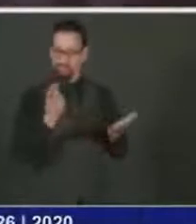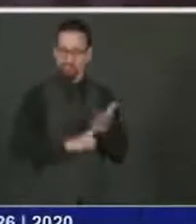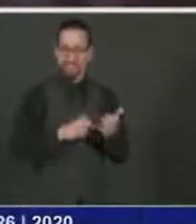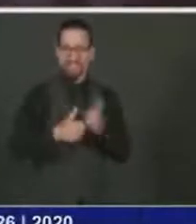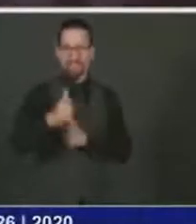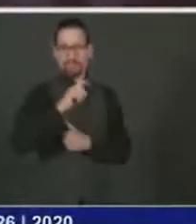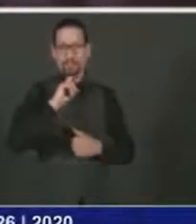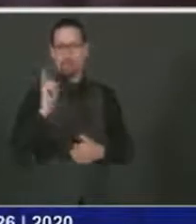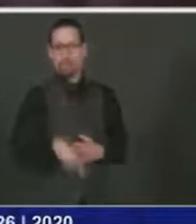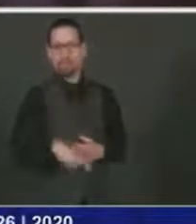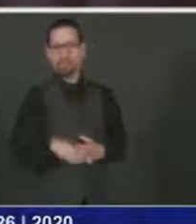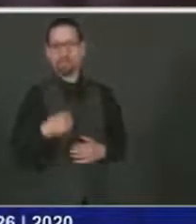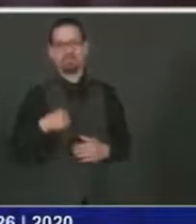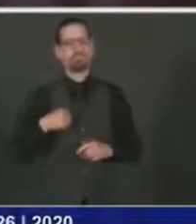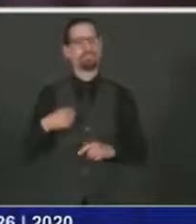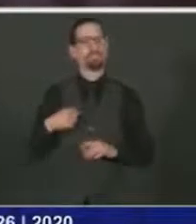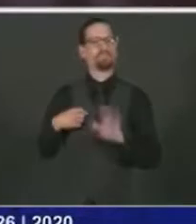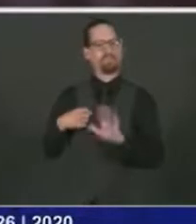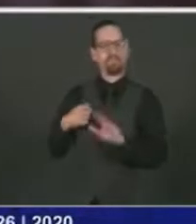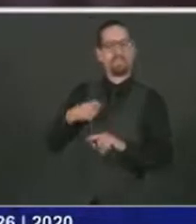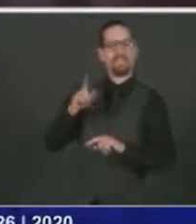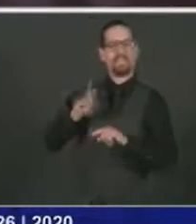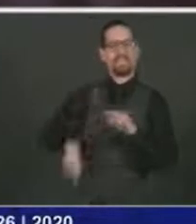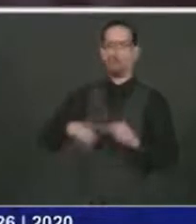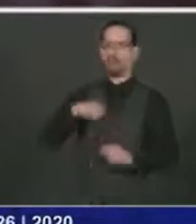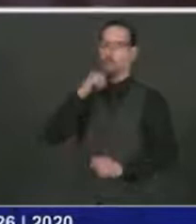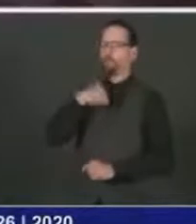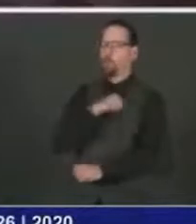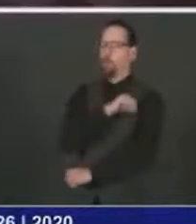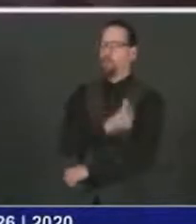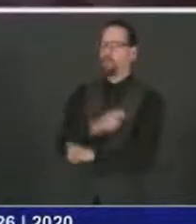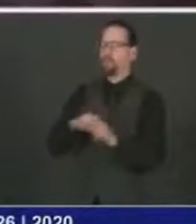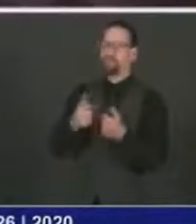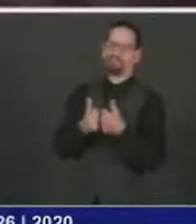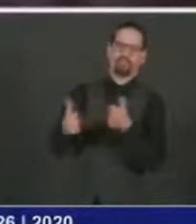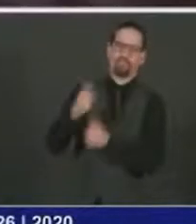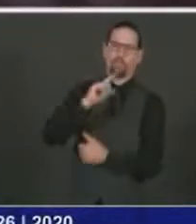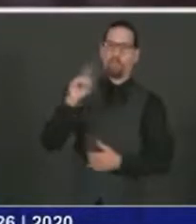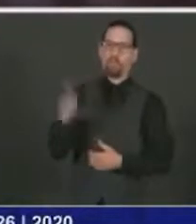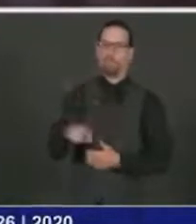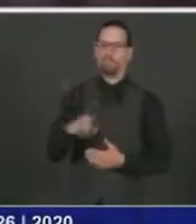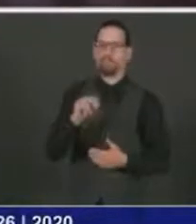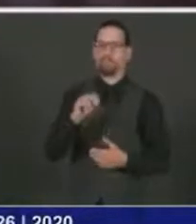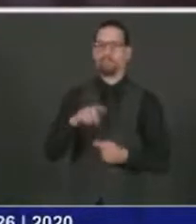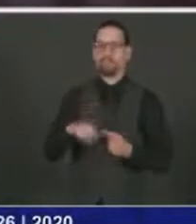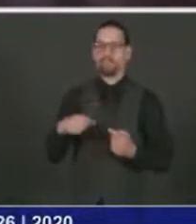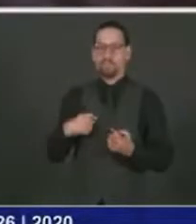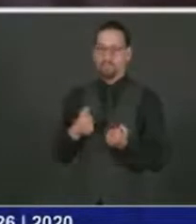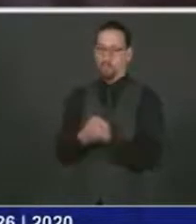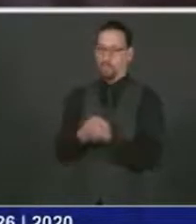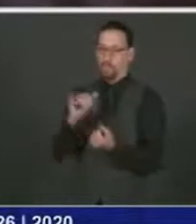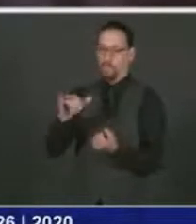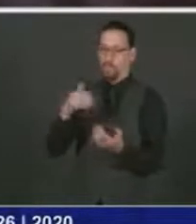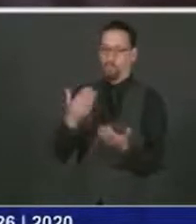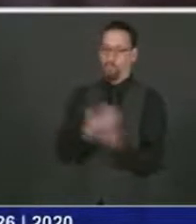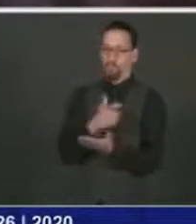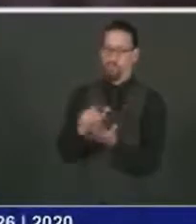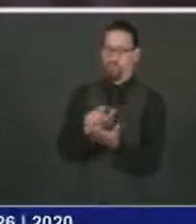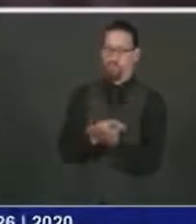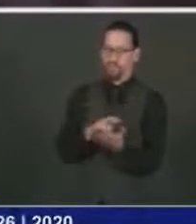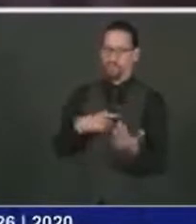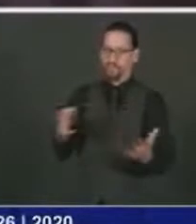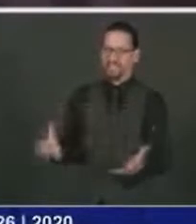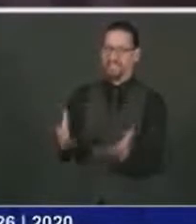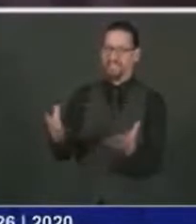if I could. If I had that authority, I would. I've supported this legislation for years. I don't think it's a